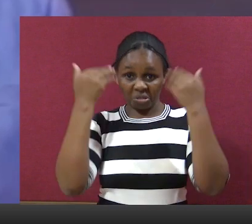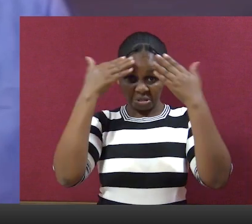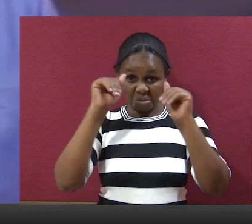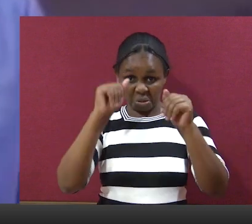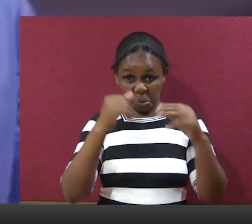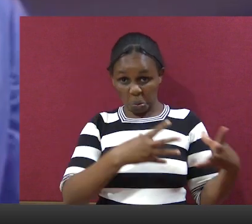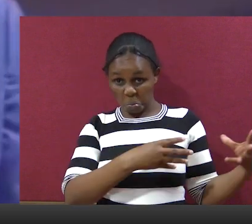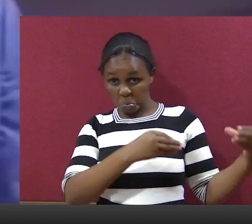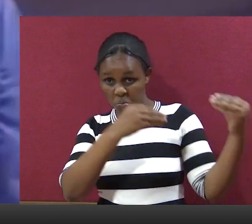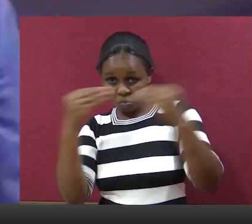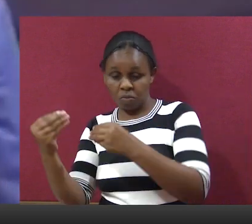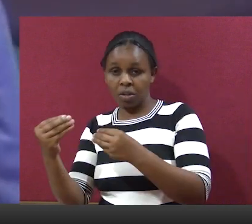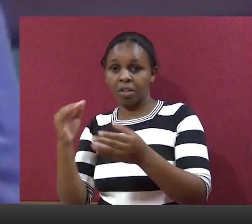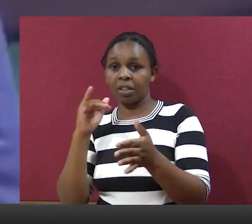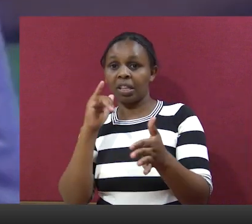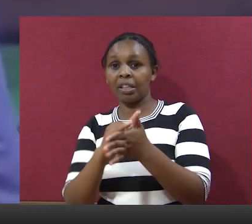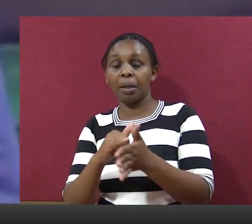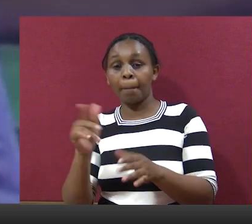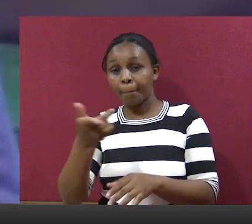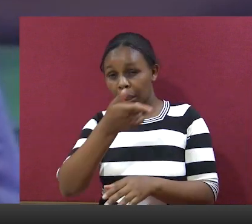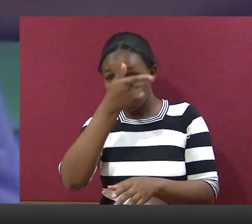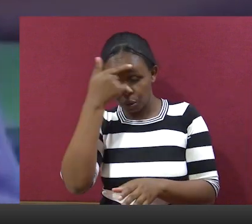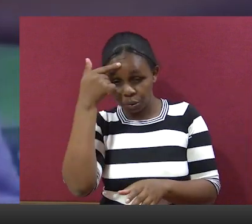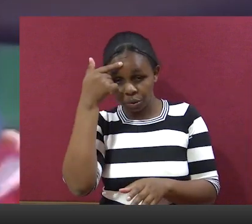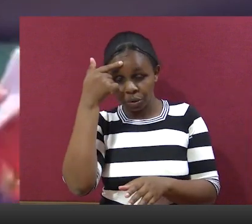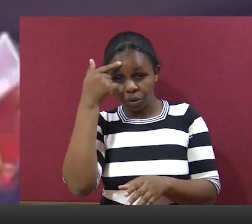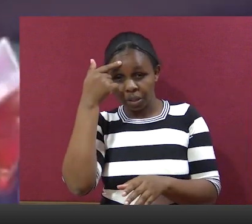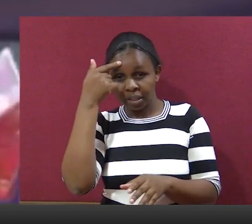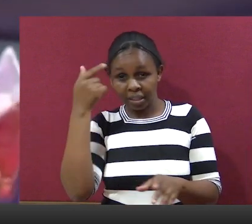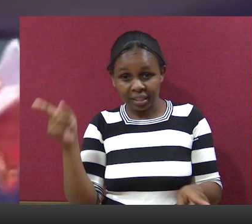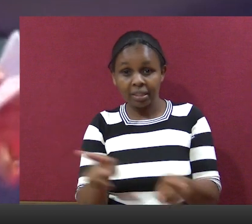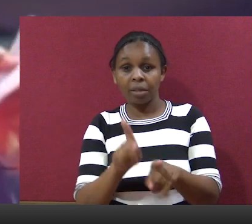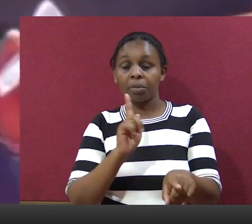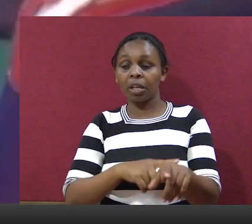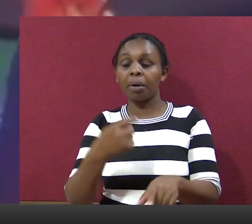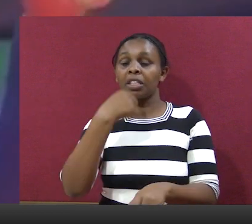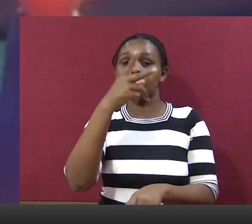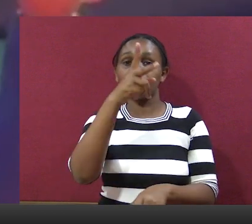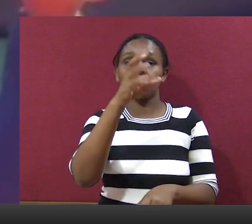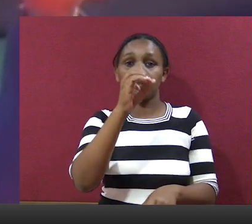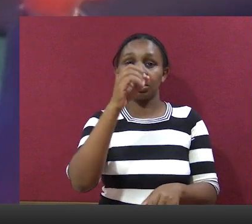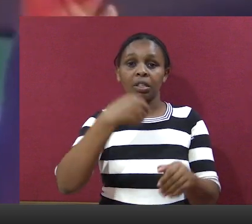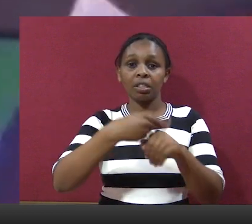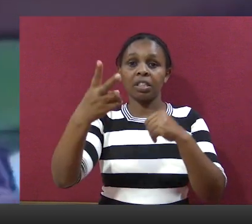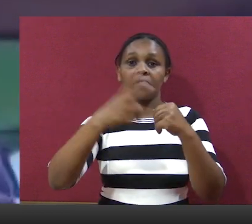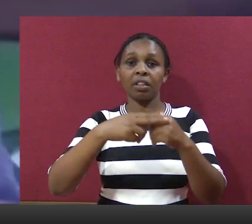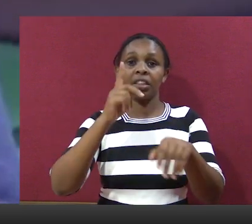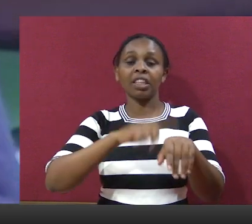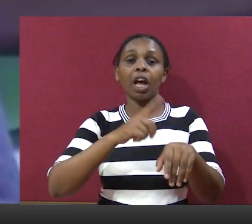low. Lakini kwa sababu hivyo alisema 2017